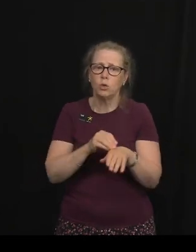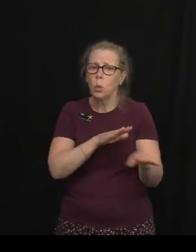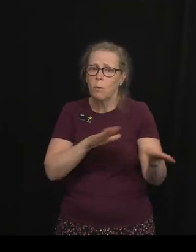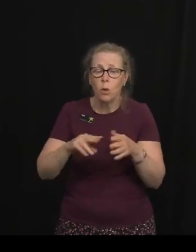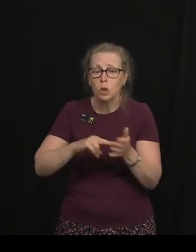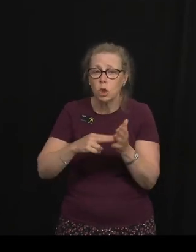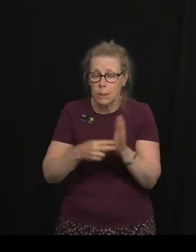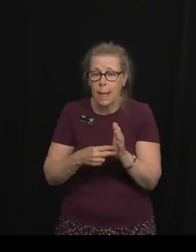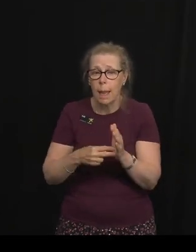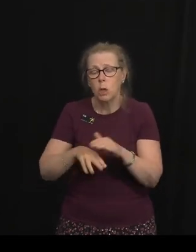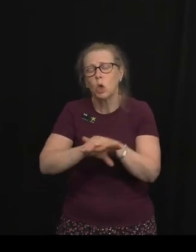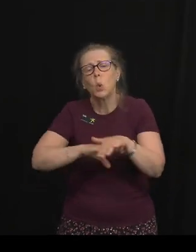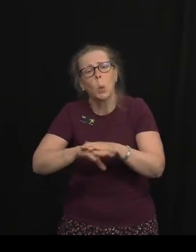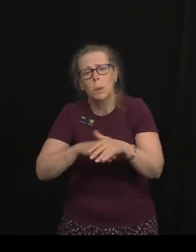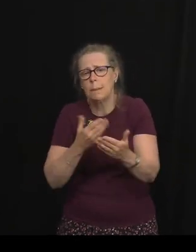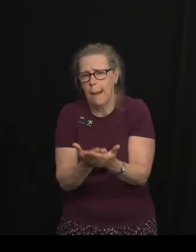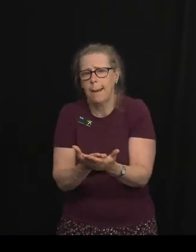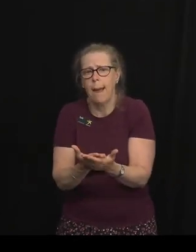health,